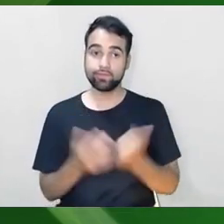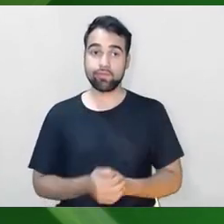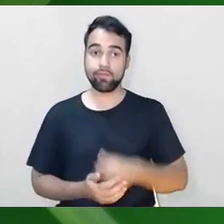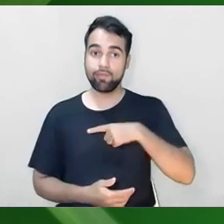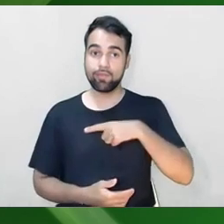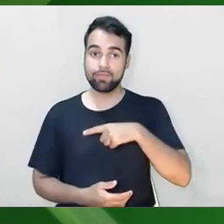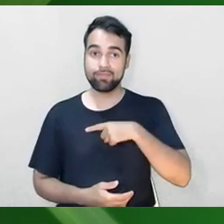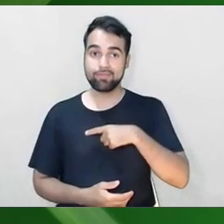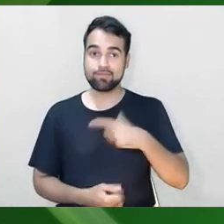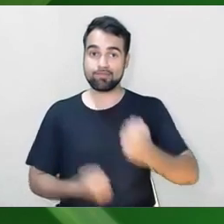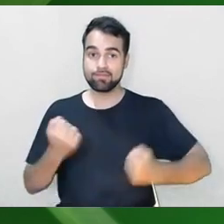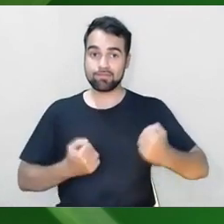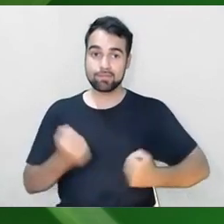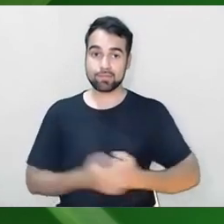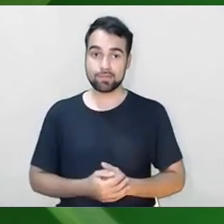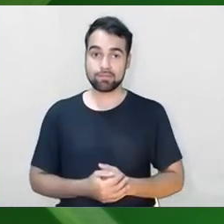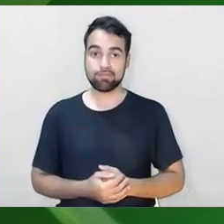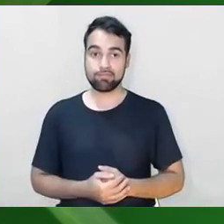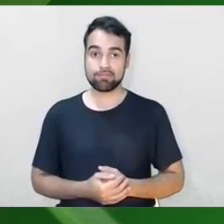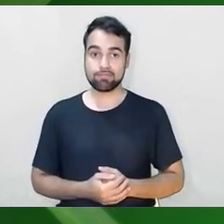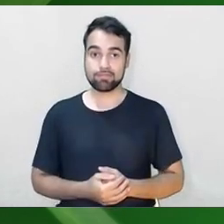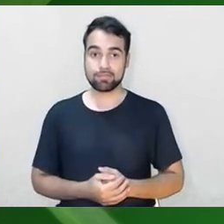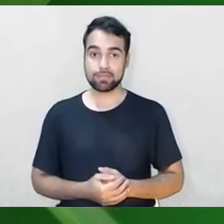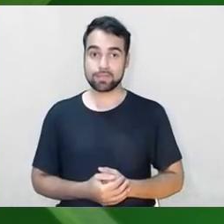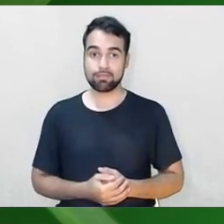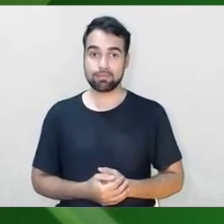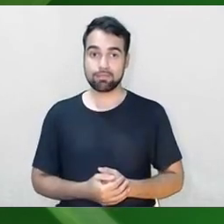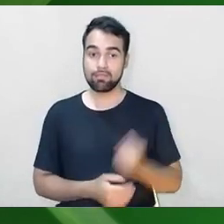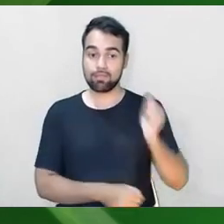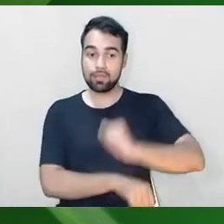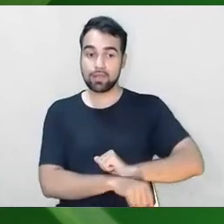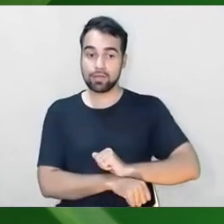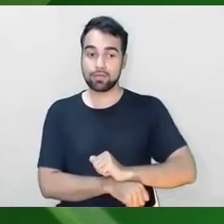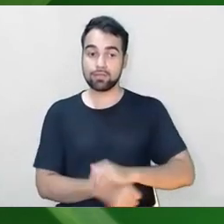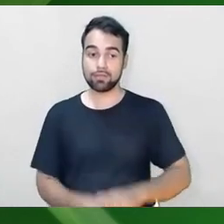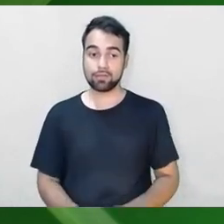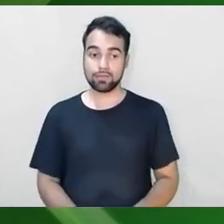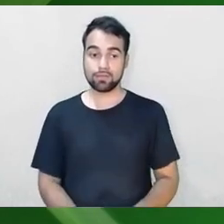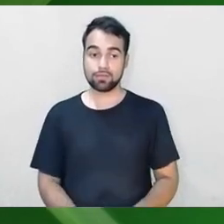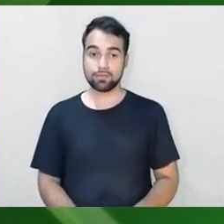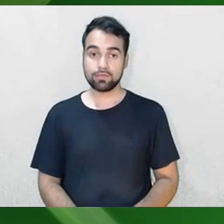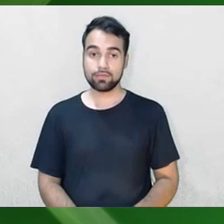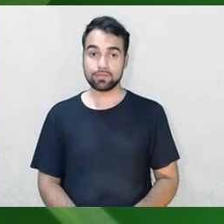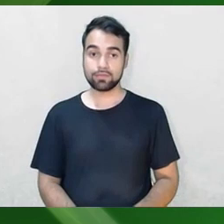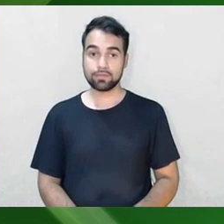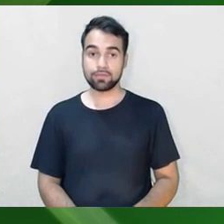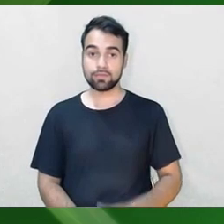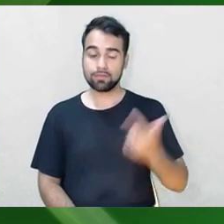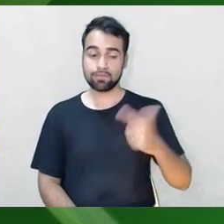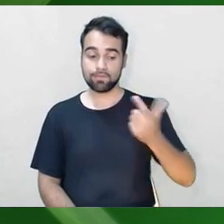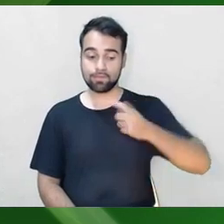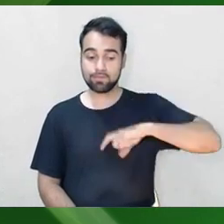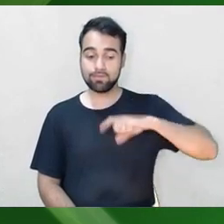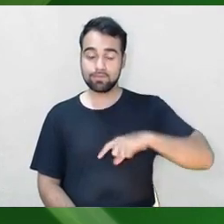So you have your car, Ferrari, the Ferrari is on the garage, so you don't